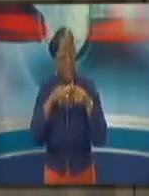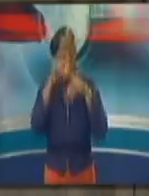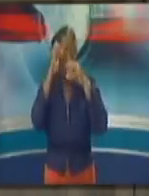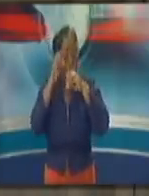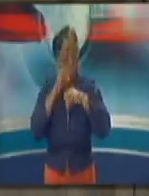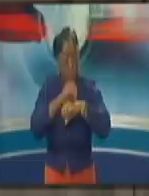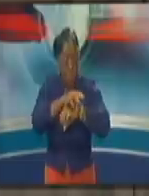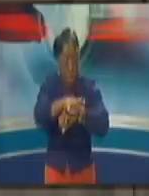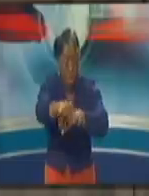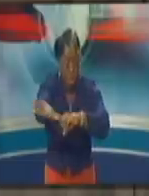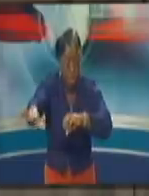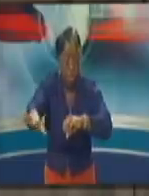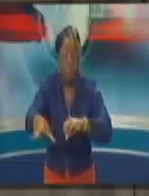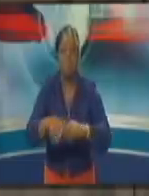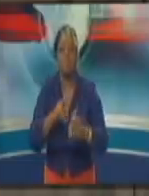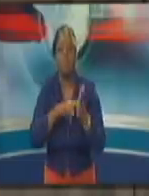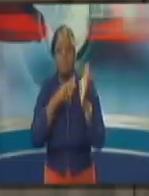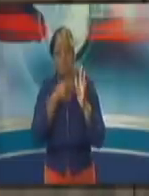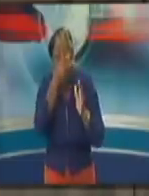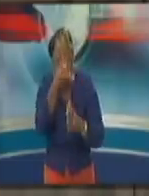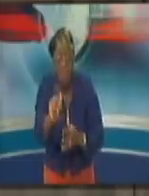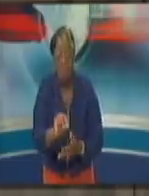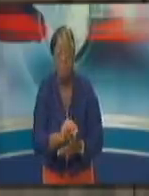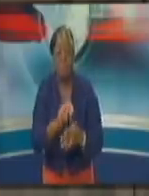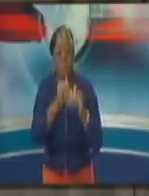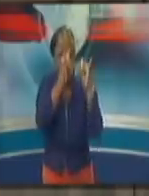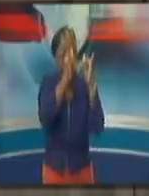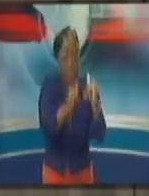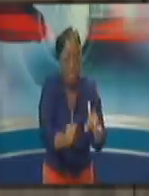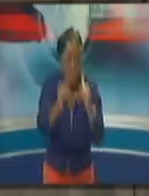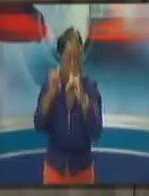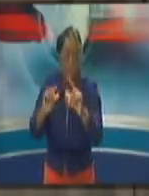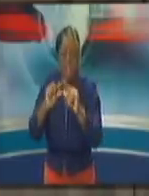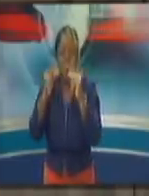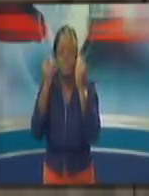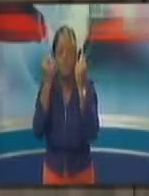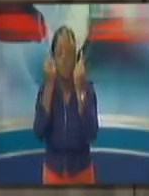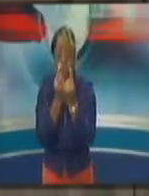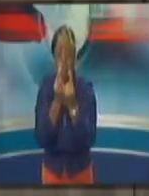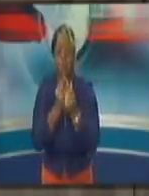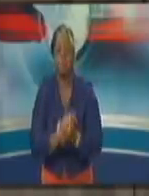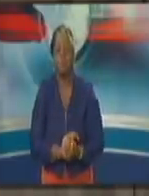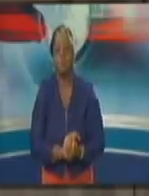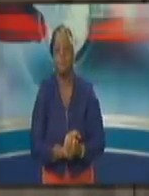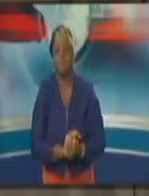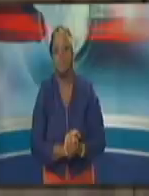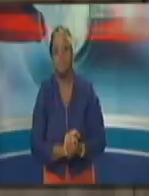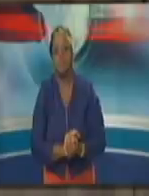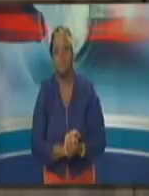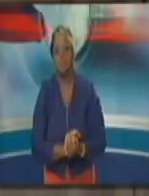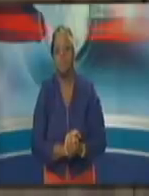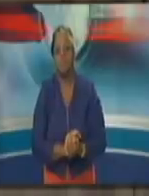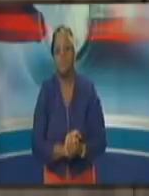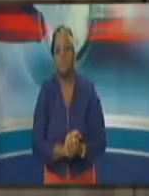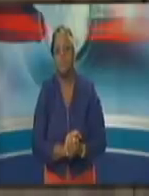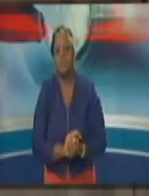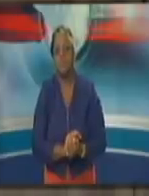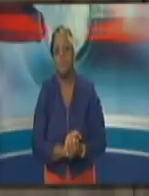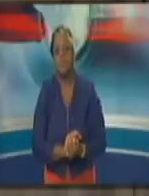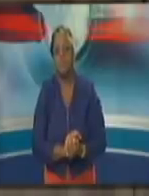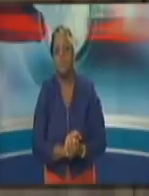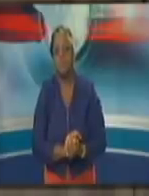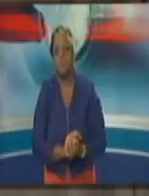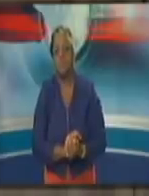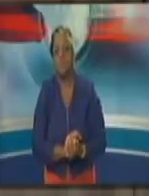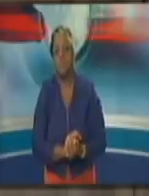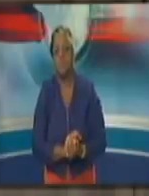what it means to them individually and as a group. Our point of exposure, as I keep saying, with